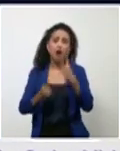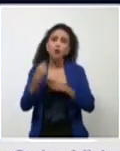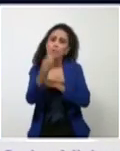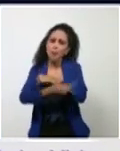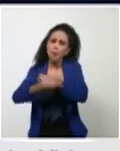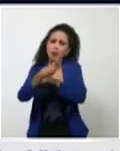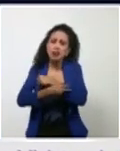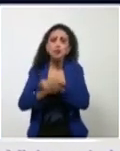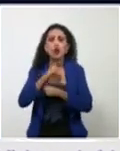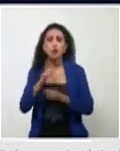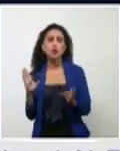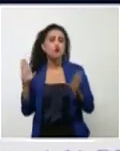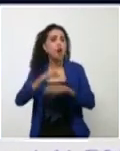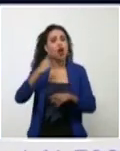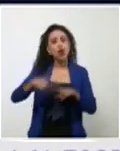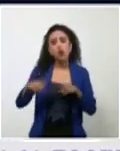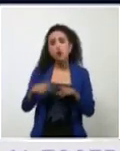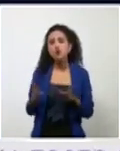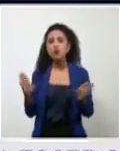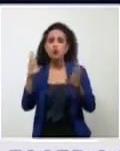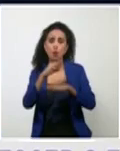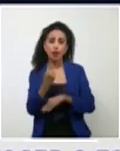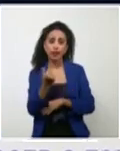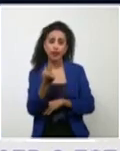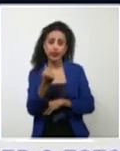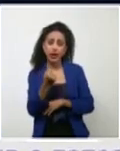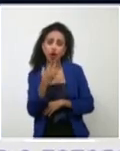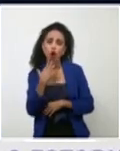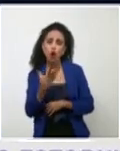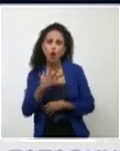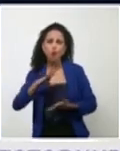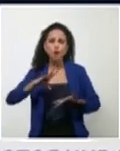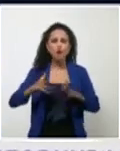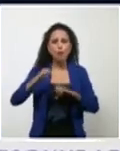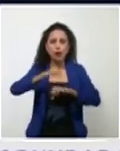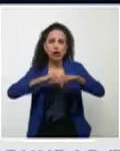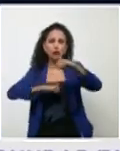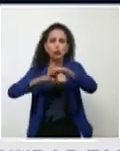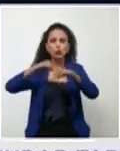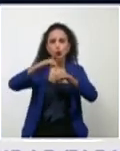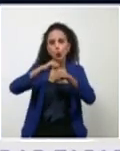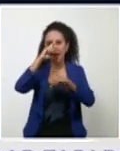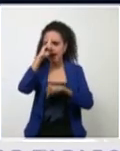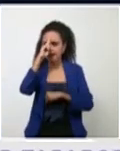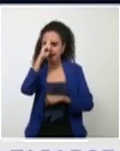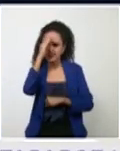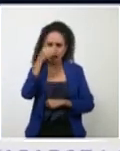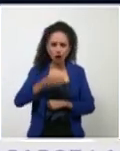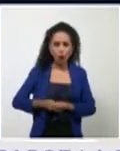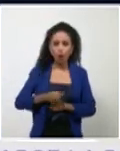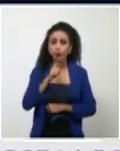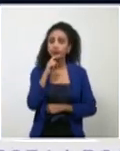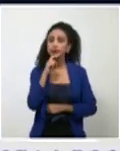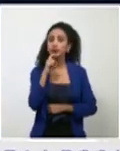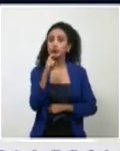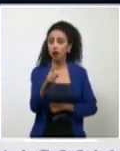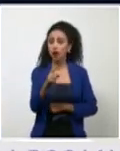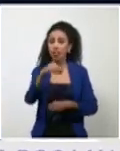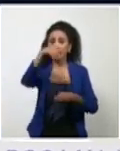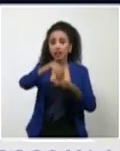resources, structures, health systems, difficulties among the population. But we can say